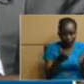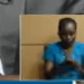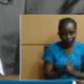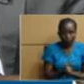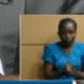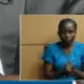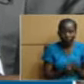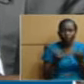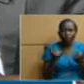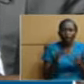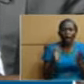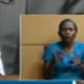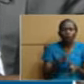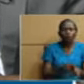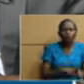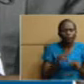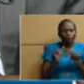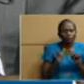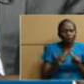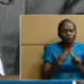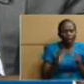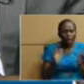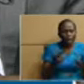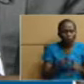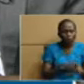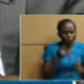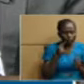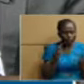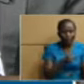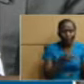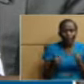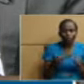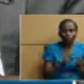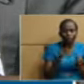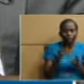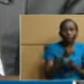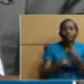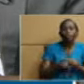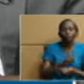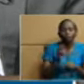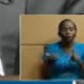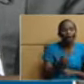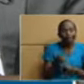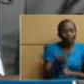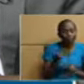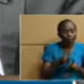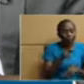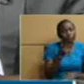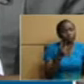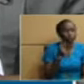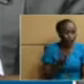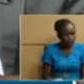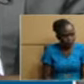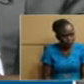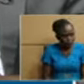then clearing how long will it take for this person with disabilities to start earning from that vote rearing.